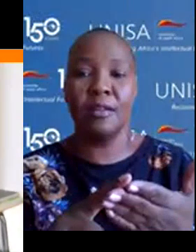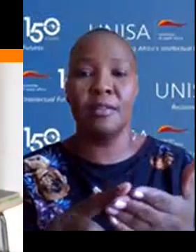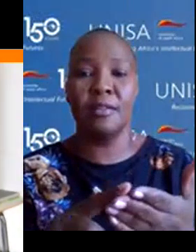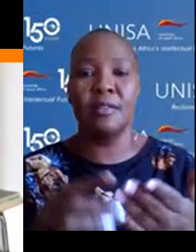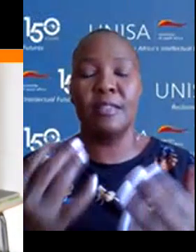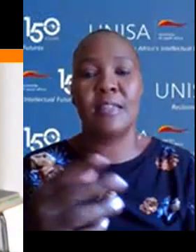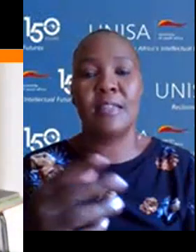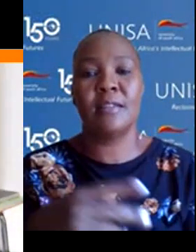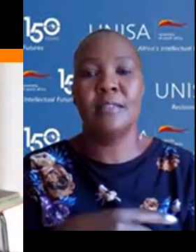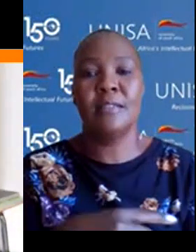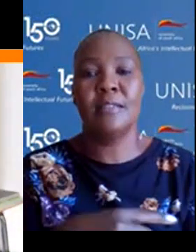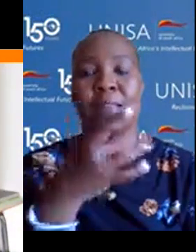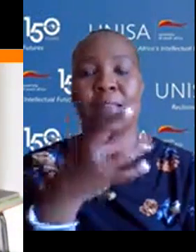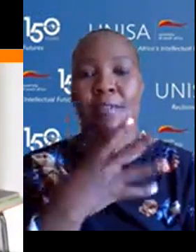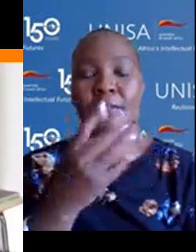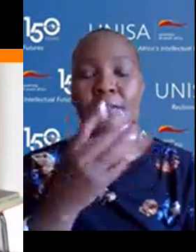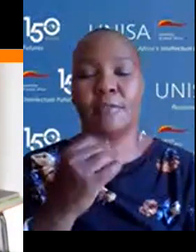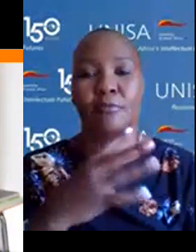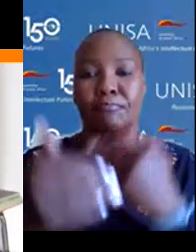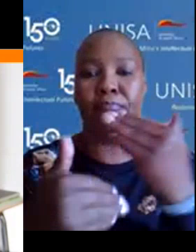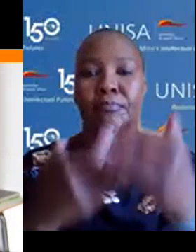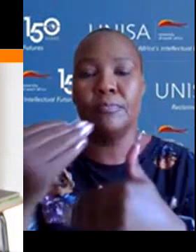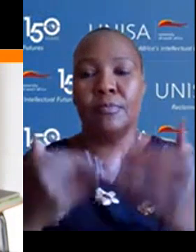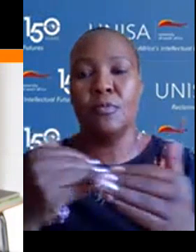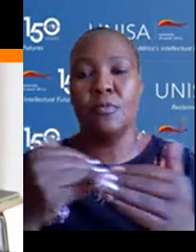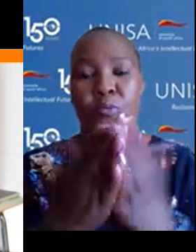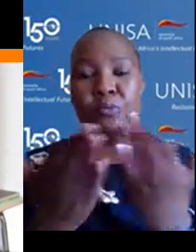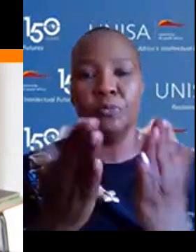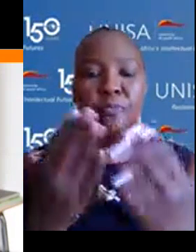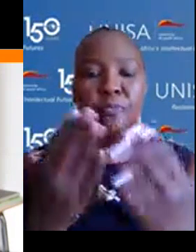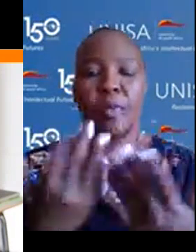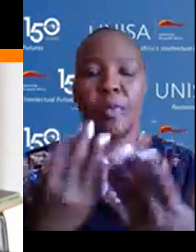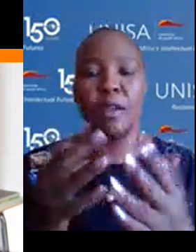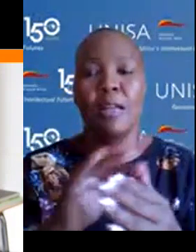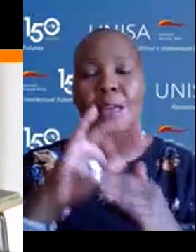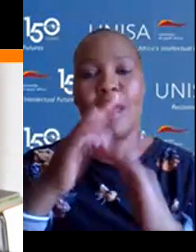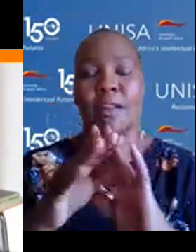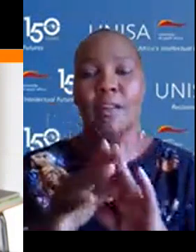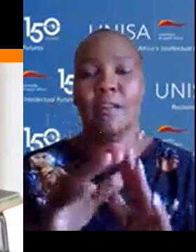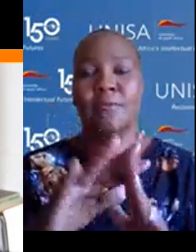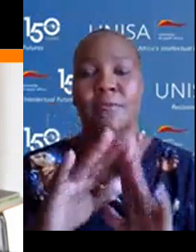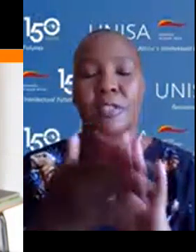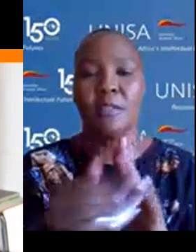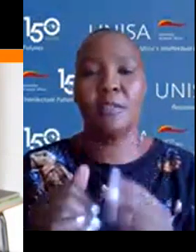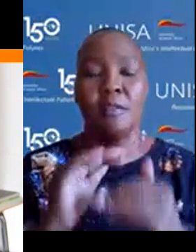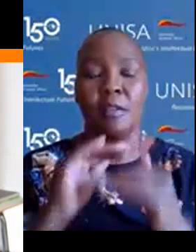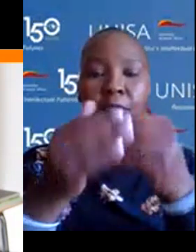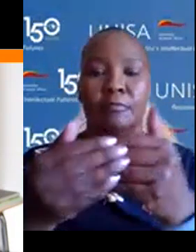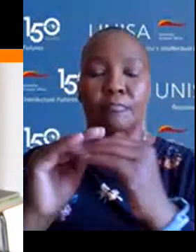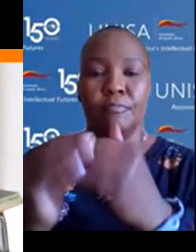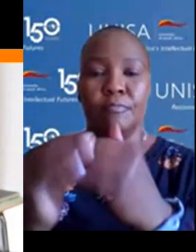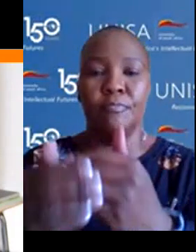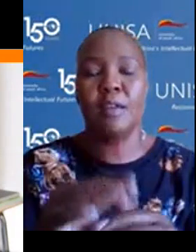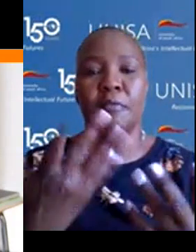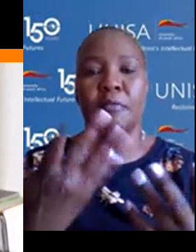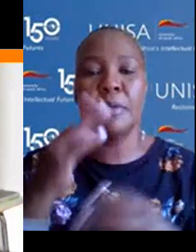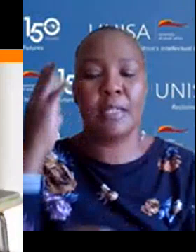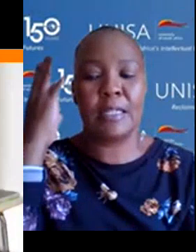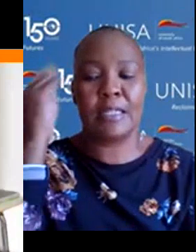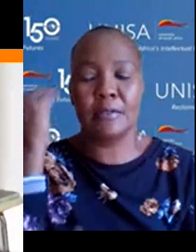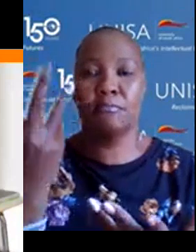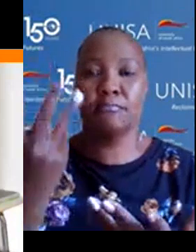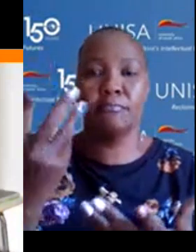we are going to go a little bit faster through the material, but we will still cover everything. If you want to have perhaps a experience where